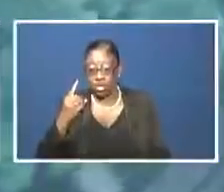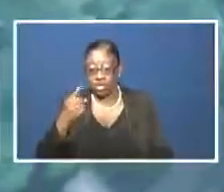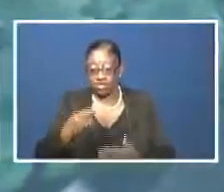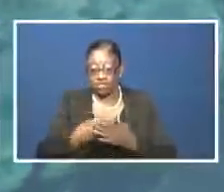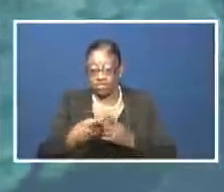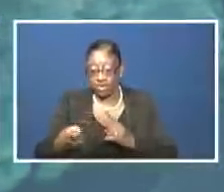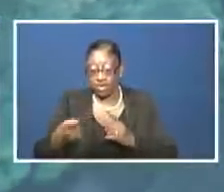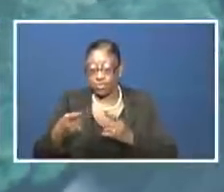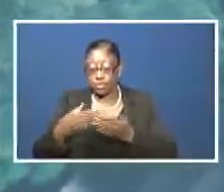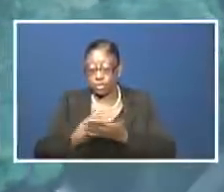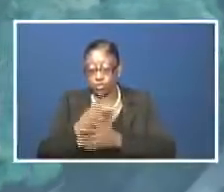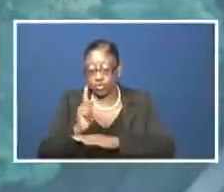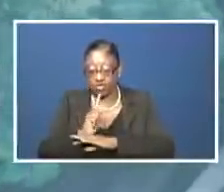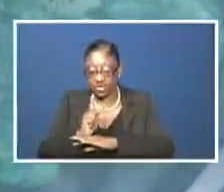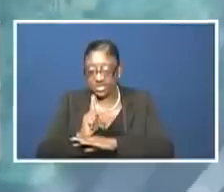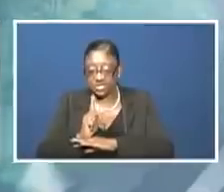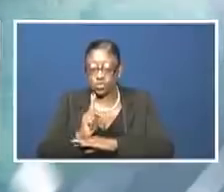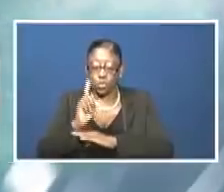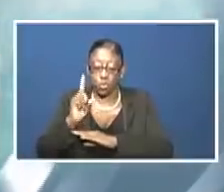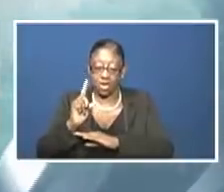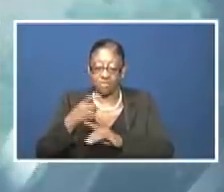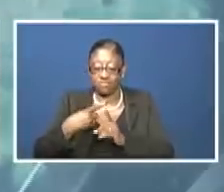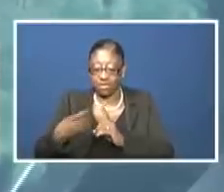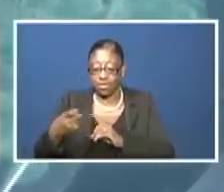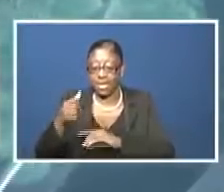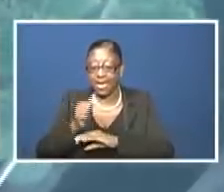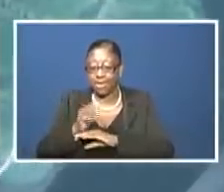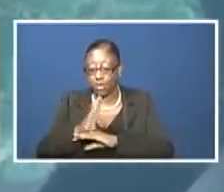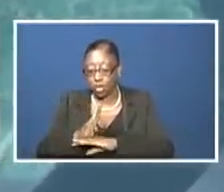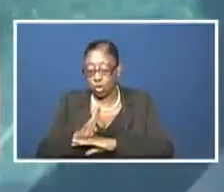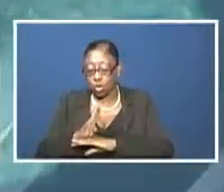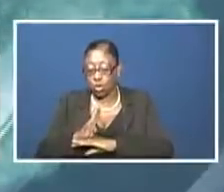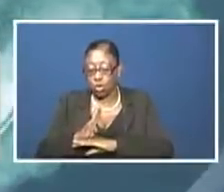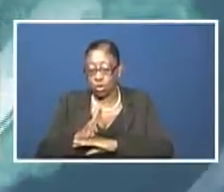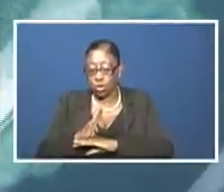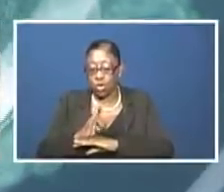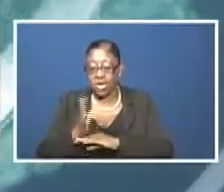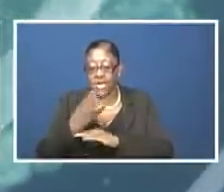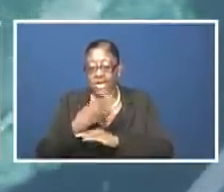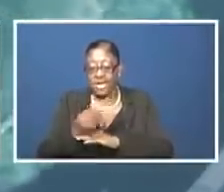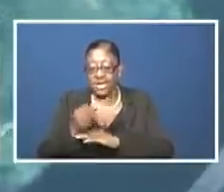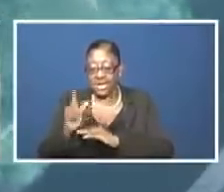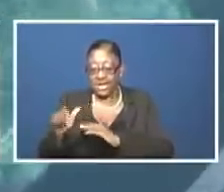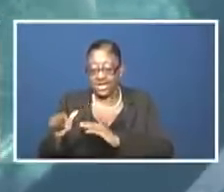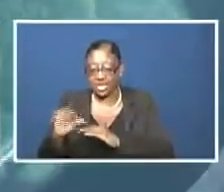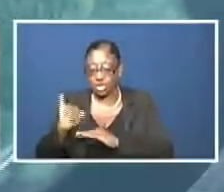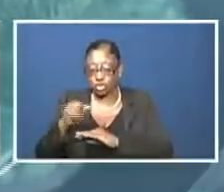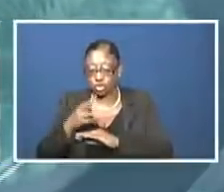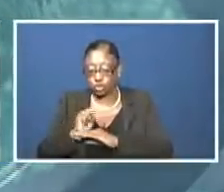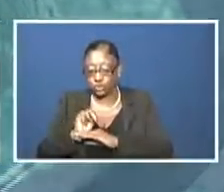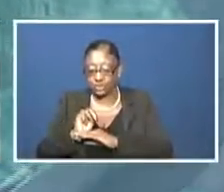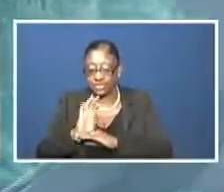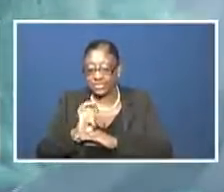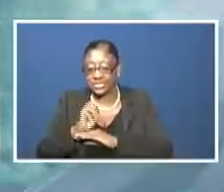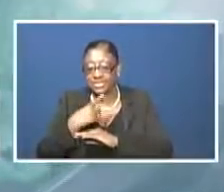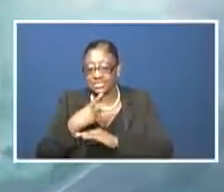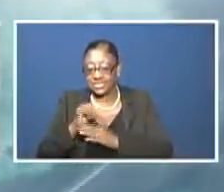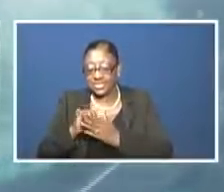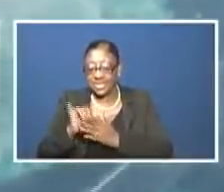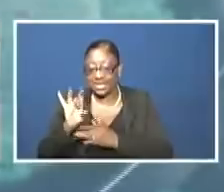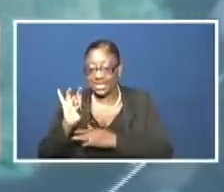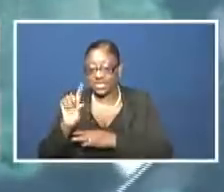New Providence, the other from Abaco. Their deaths just days apart in late June. The countrywide death toll now